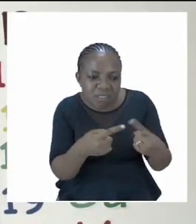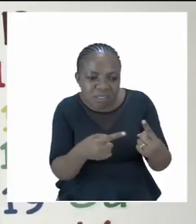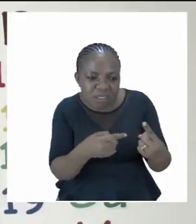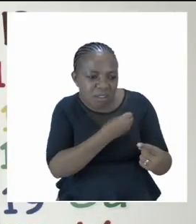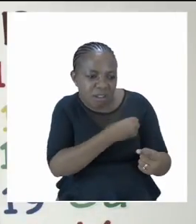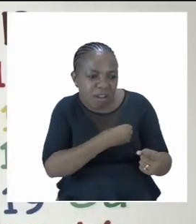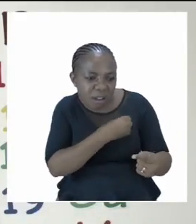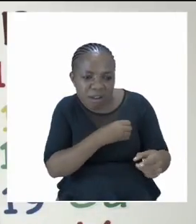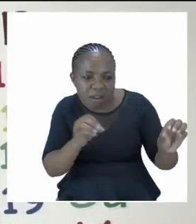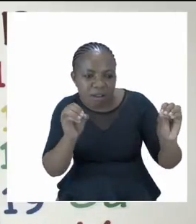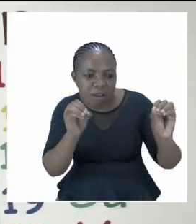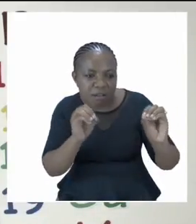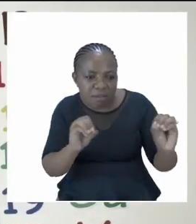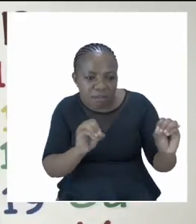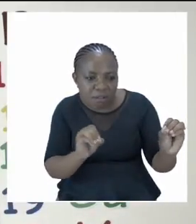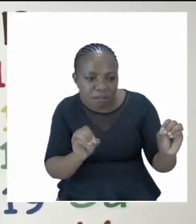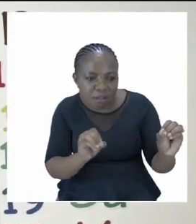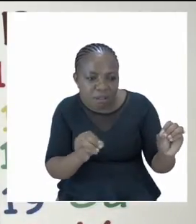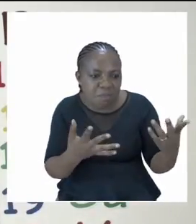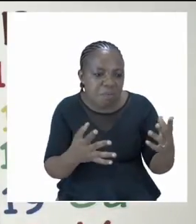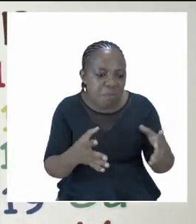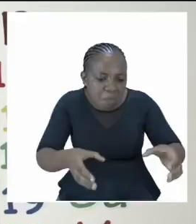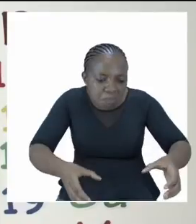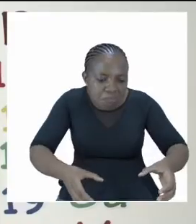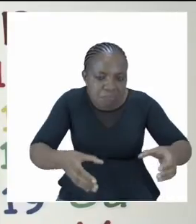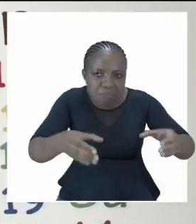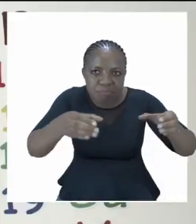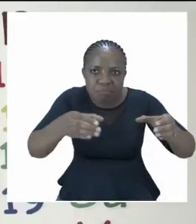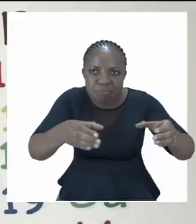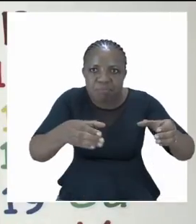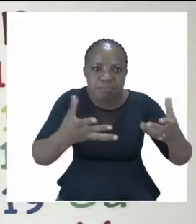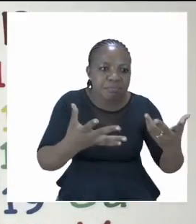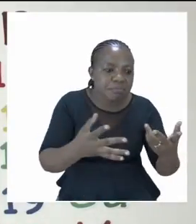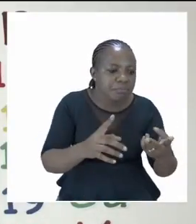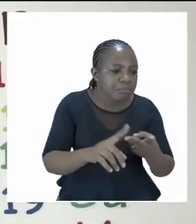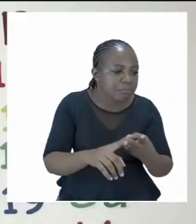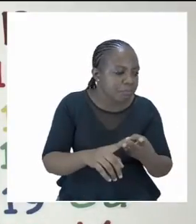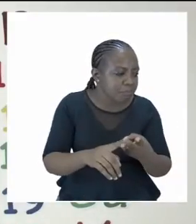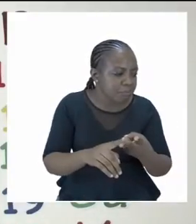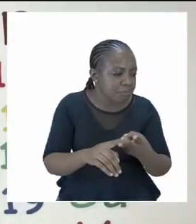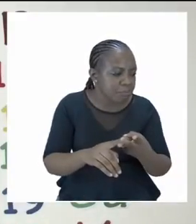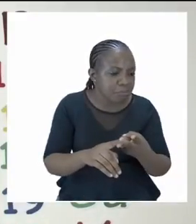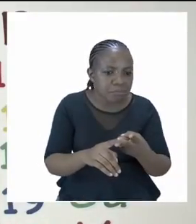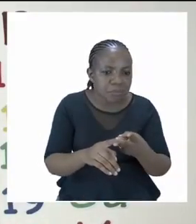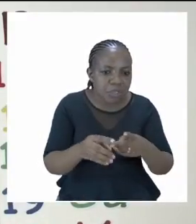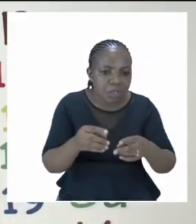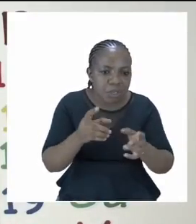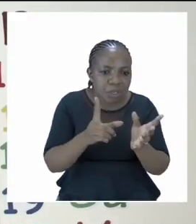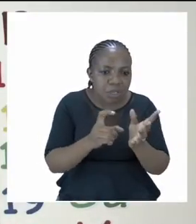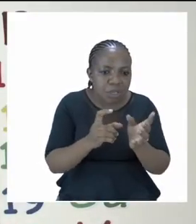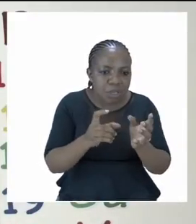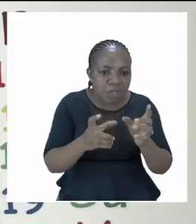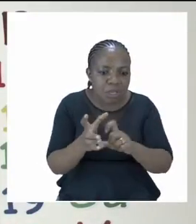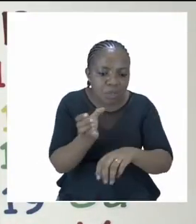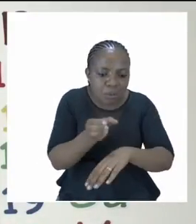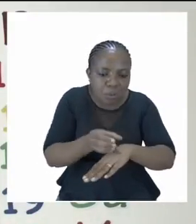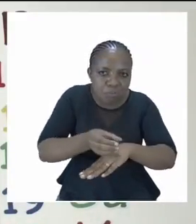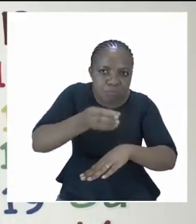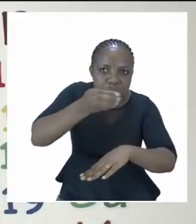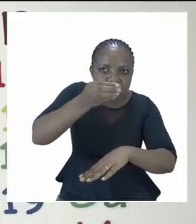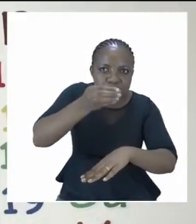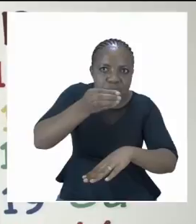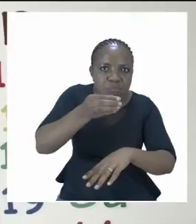a sweet jar or a bottle of sanitizer, then we